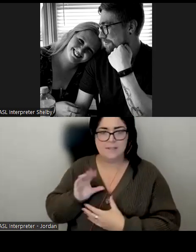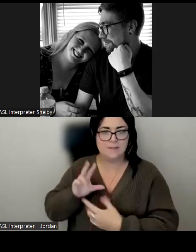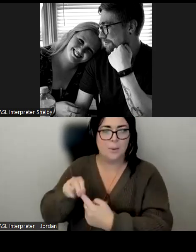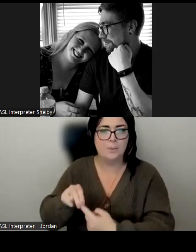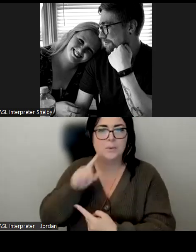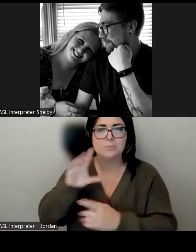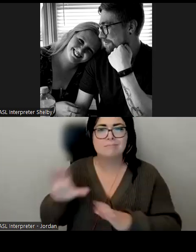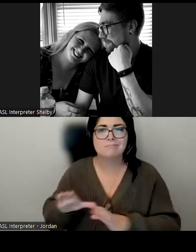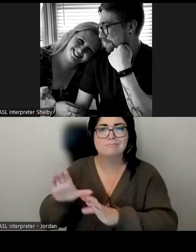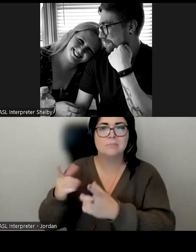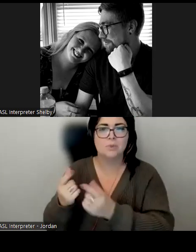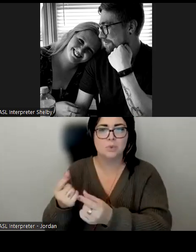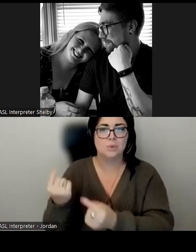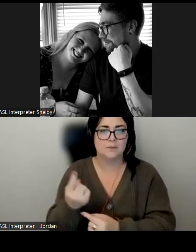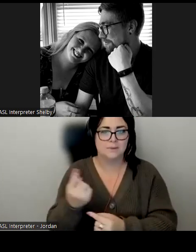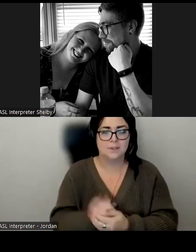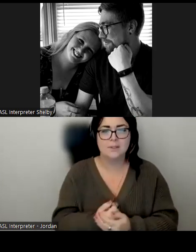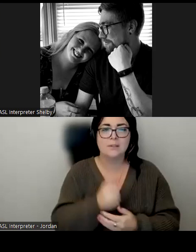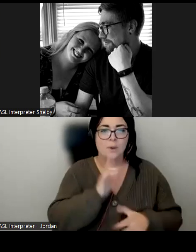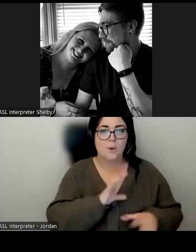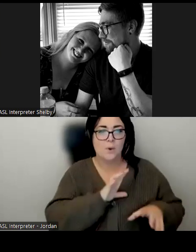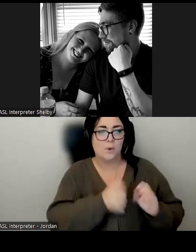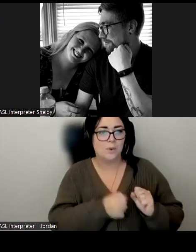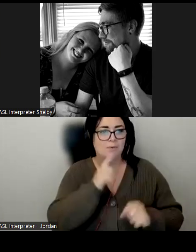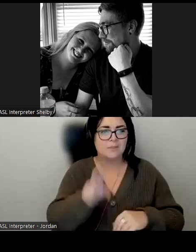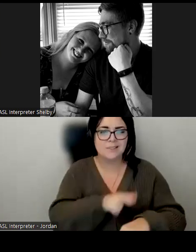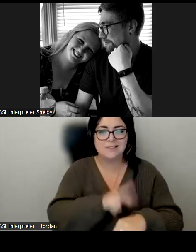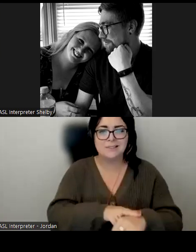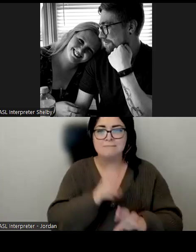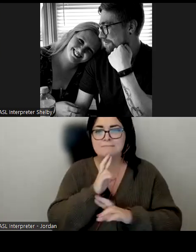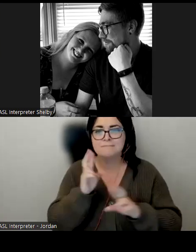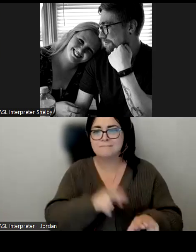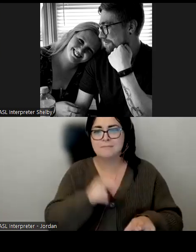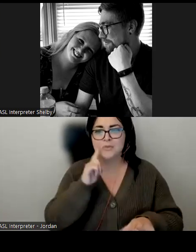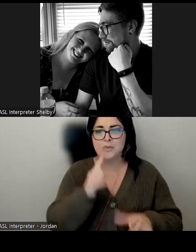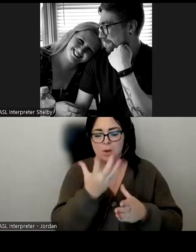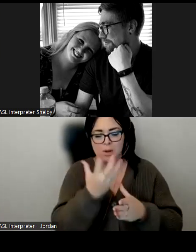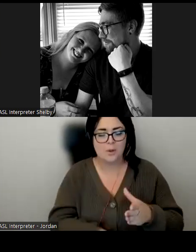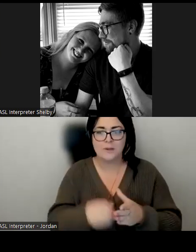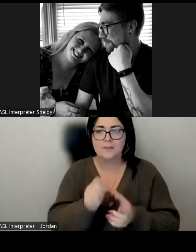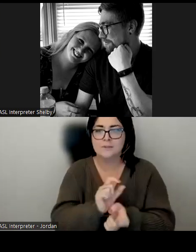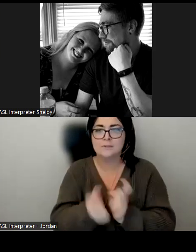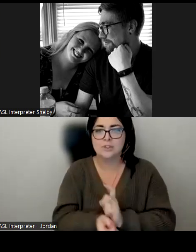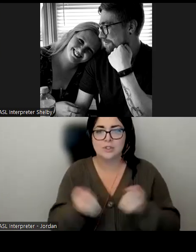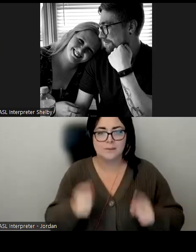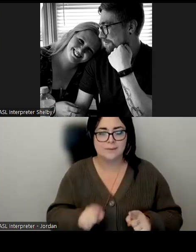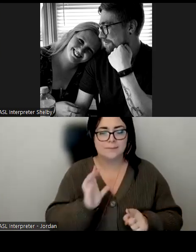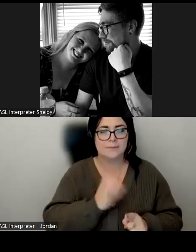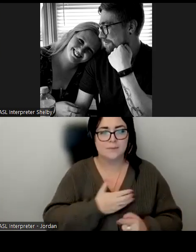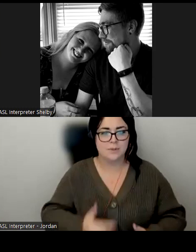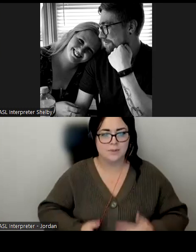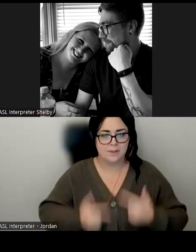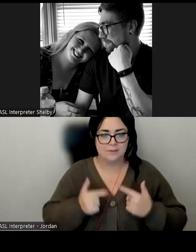grief is the natural process of reaction and adjustment to loss and change. It is not